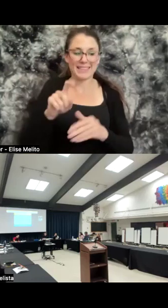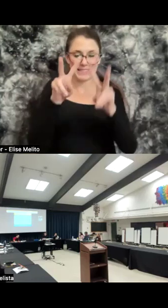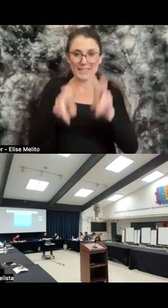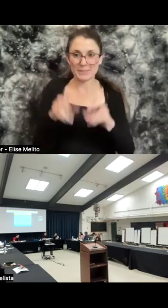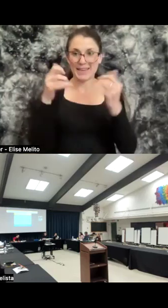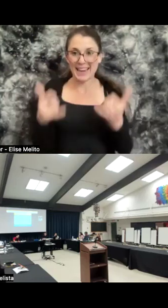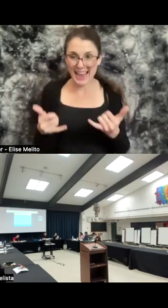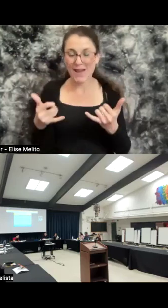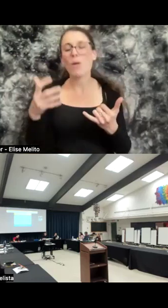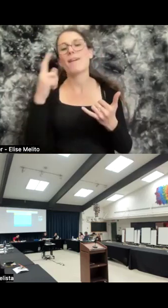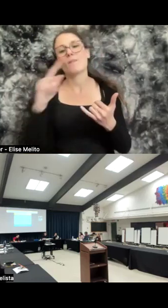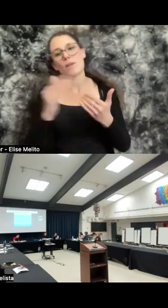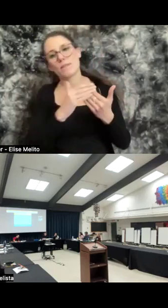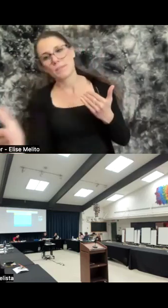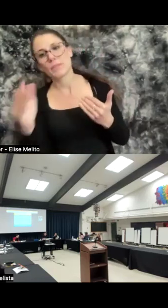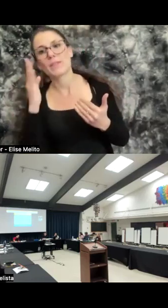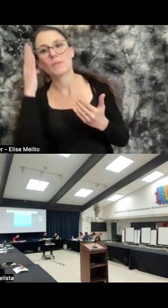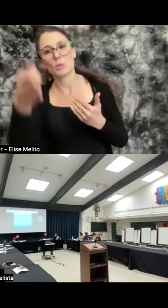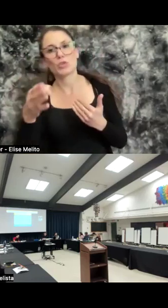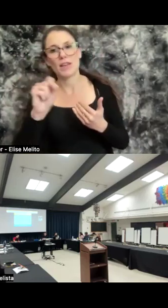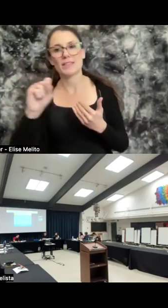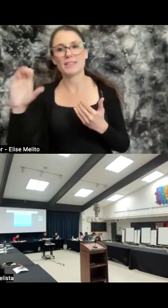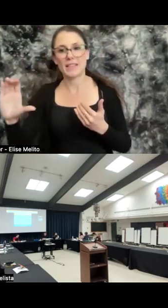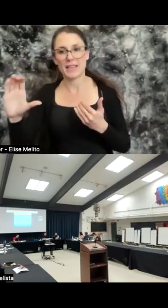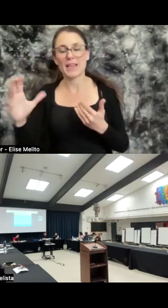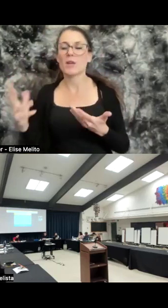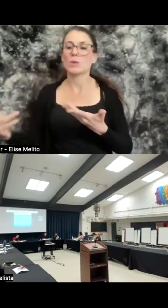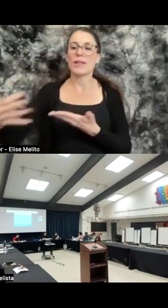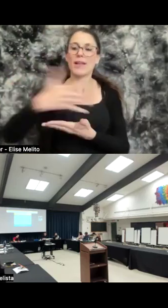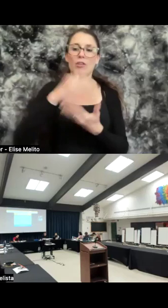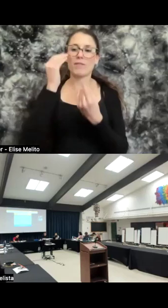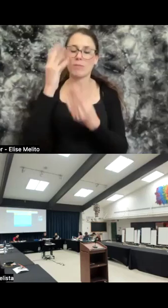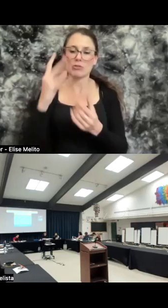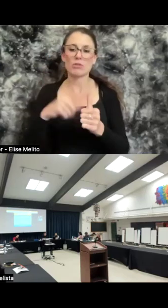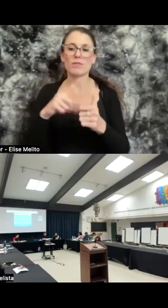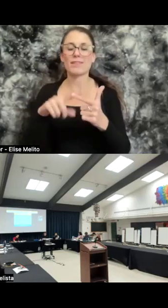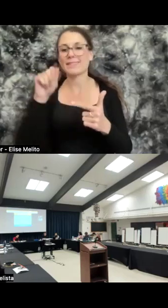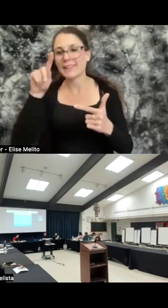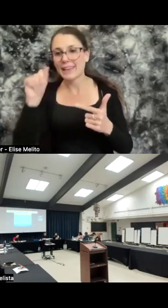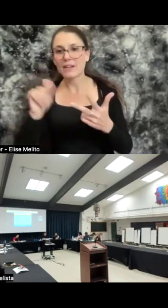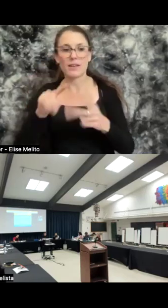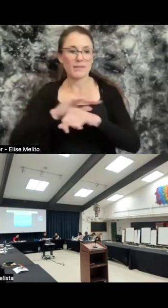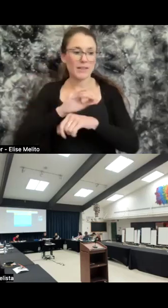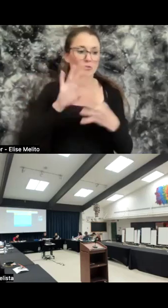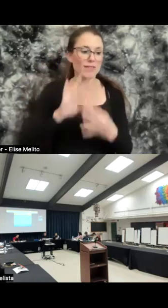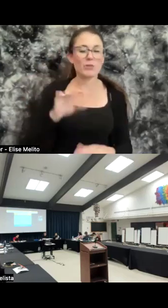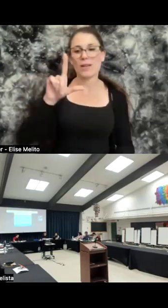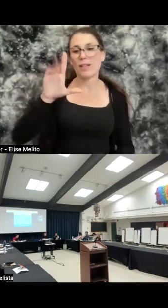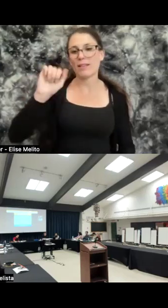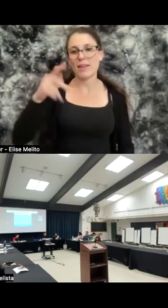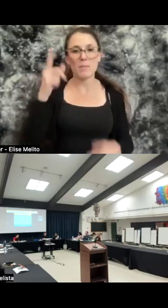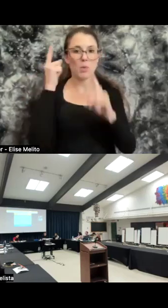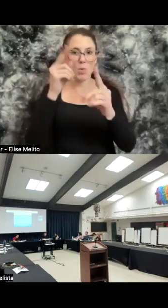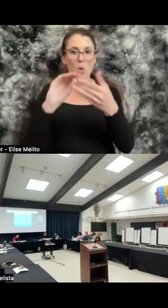now and for future SSCs, and to gather information, data, and advise on LCAP goal number